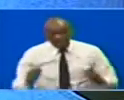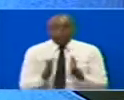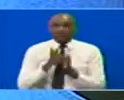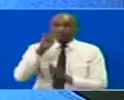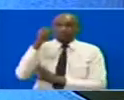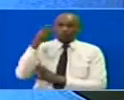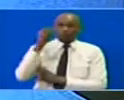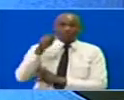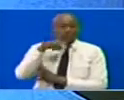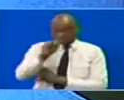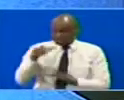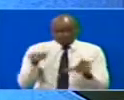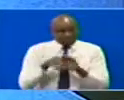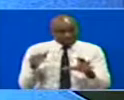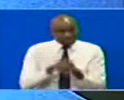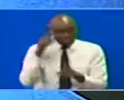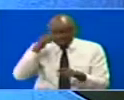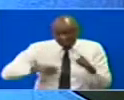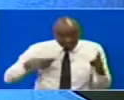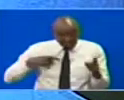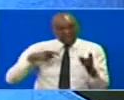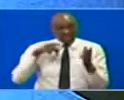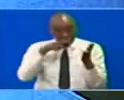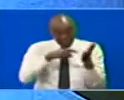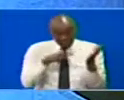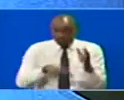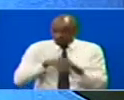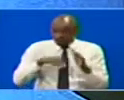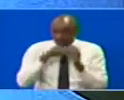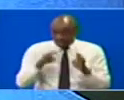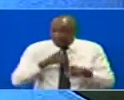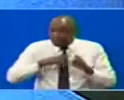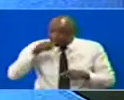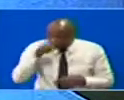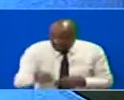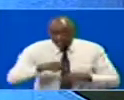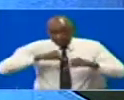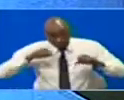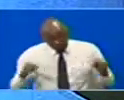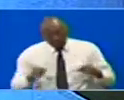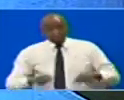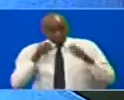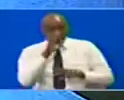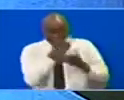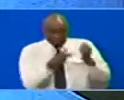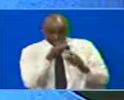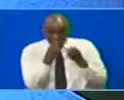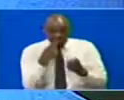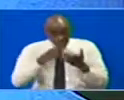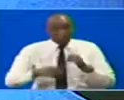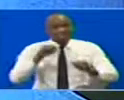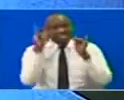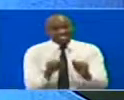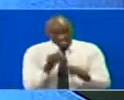team are not going to take part in this year's edition of the Kenyan Premier League. But today, the Sofapaka and Muhoroni leadership have said, you know what, we are here to